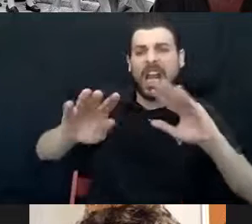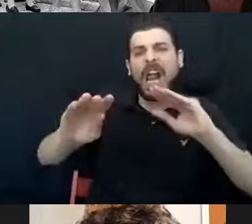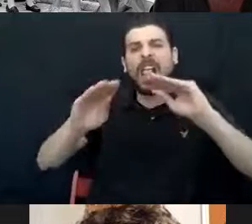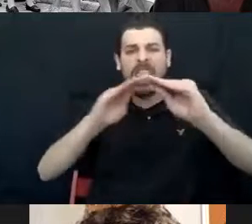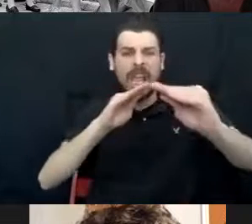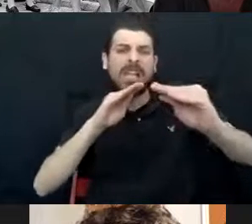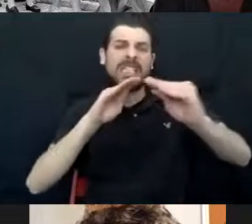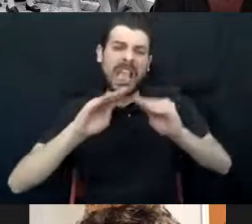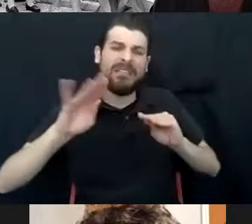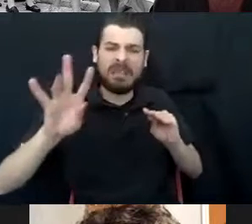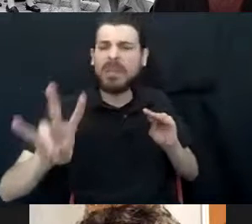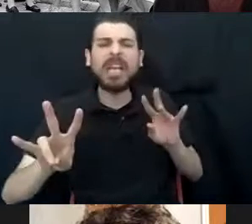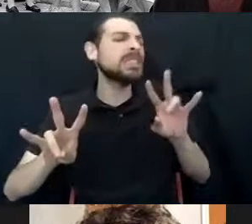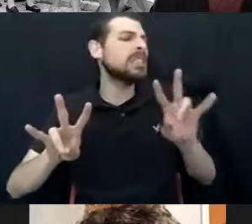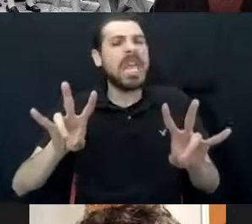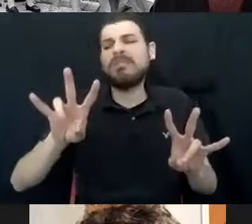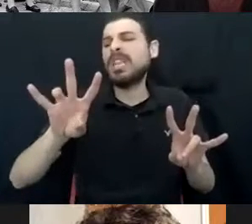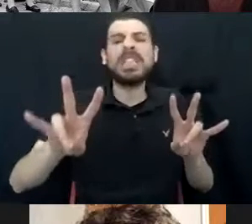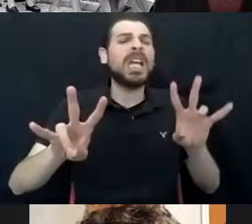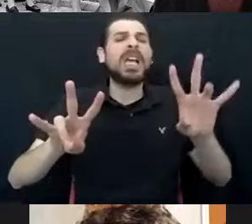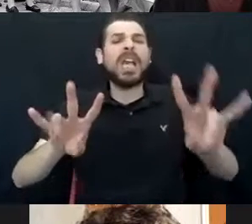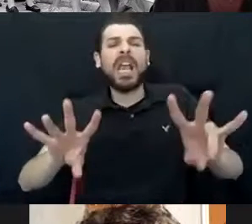count them seven by seven.